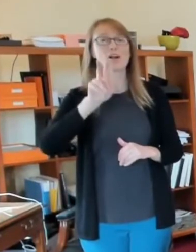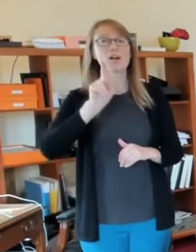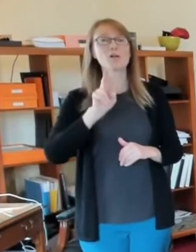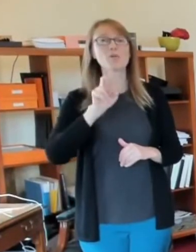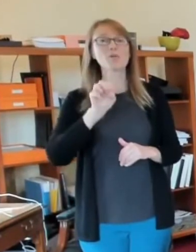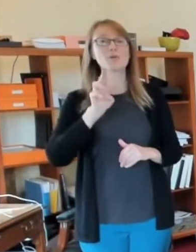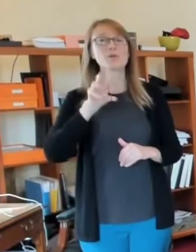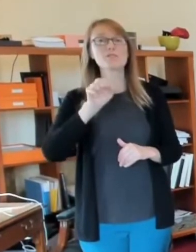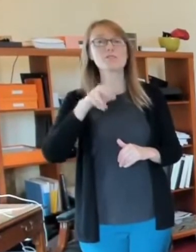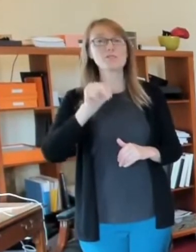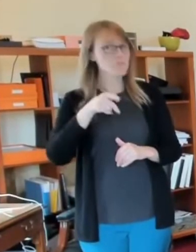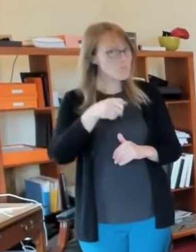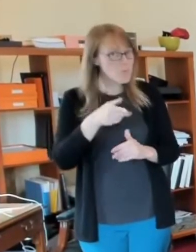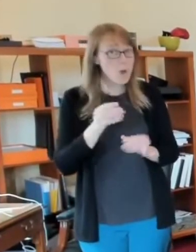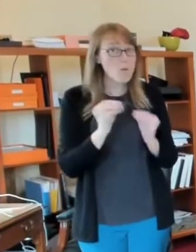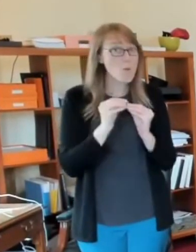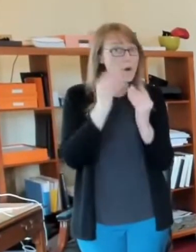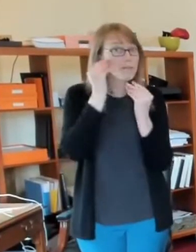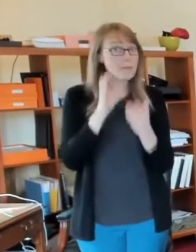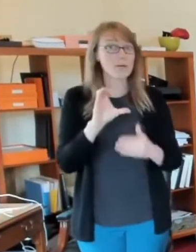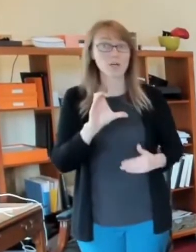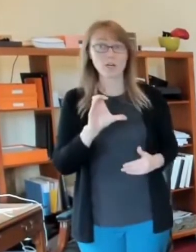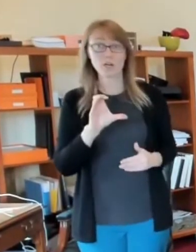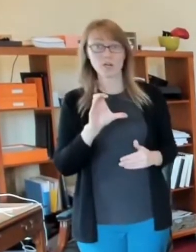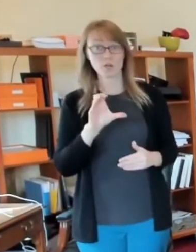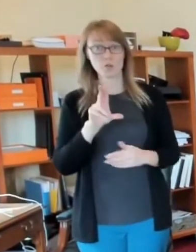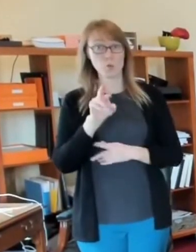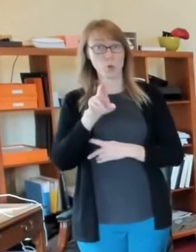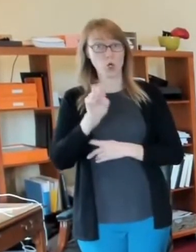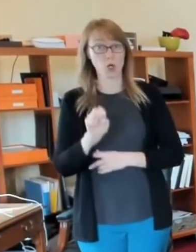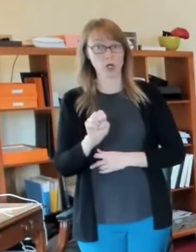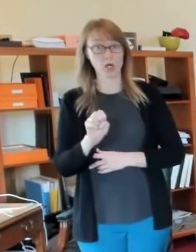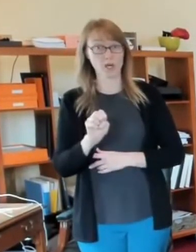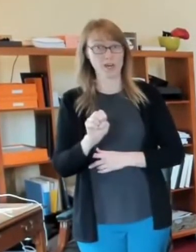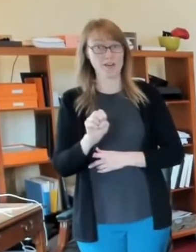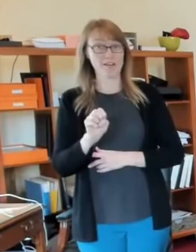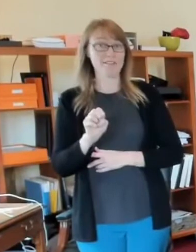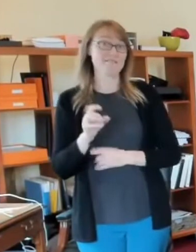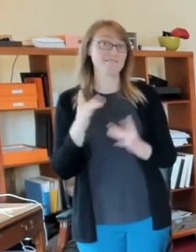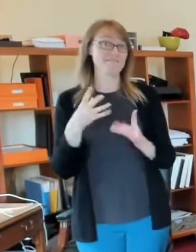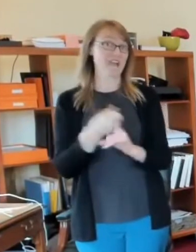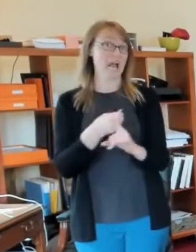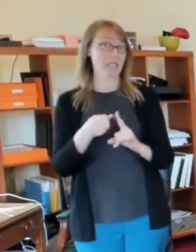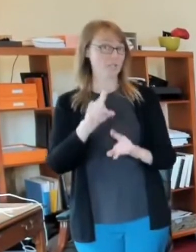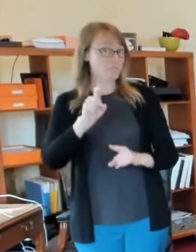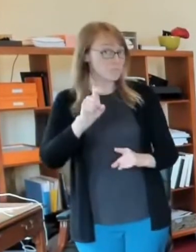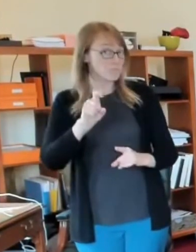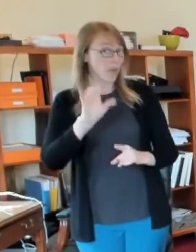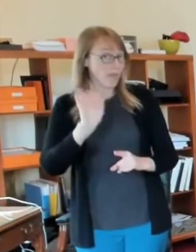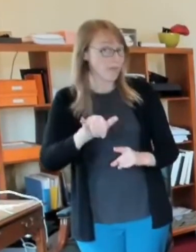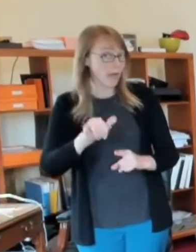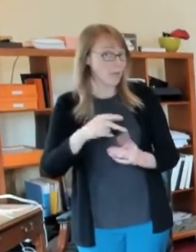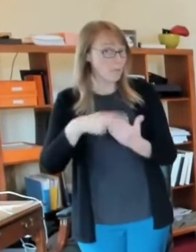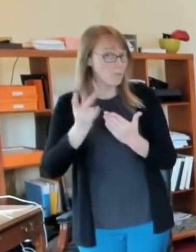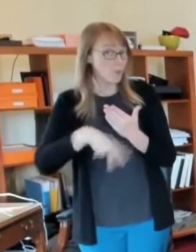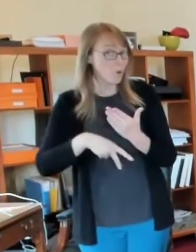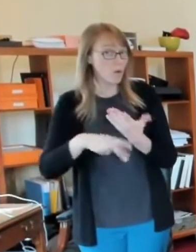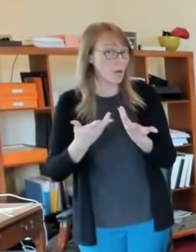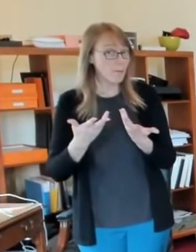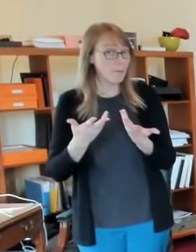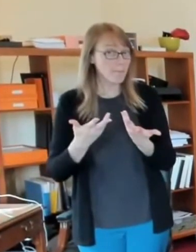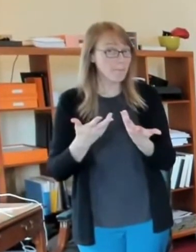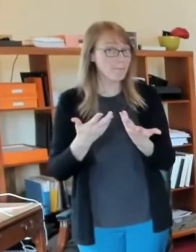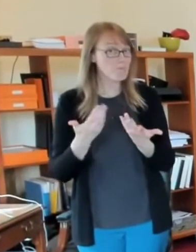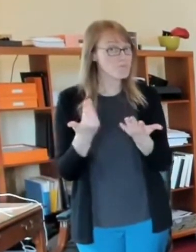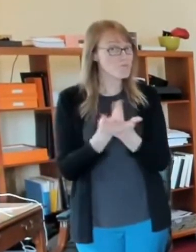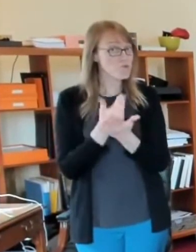on Cure Violence? Thank you." Yeah, hi Tish. So Cure Violence, one location is up and running